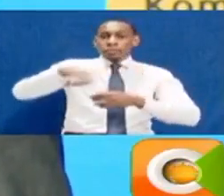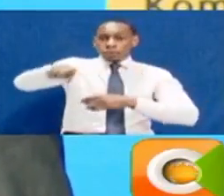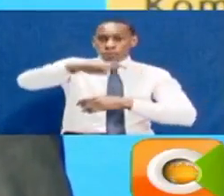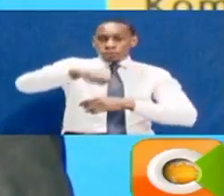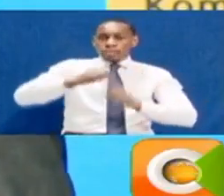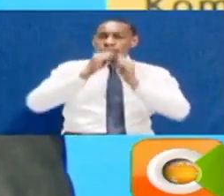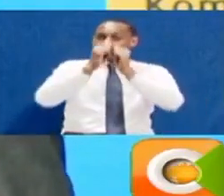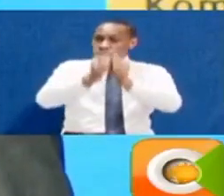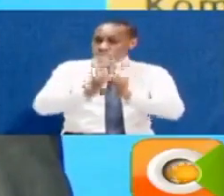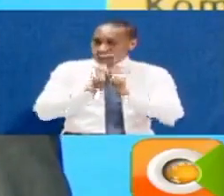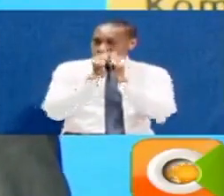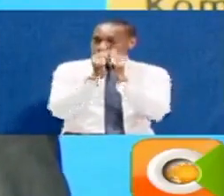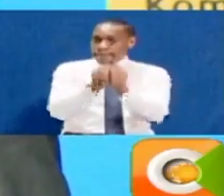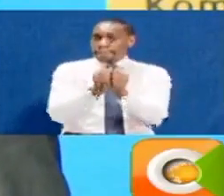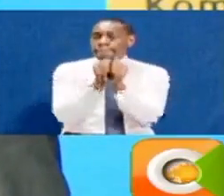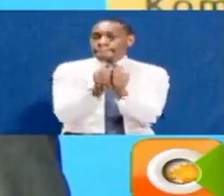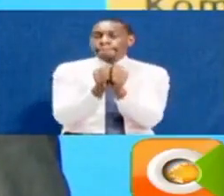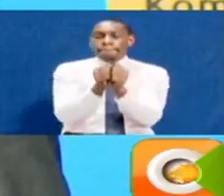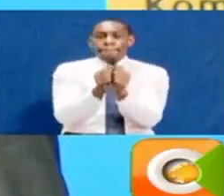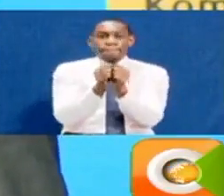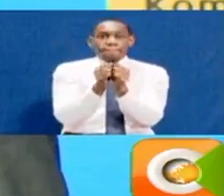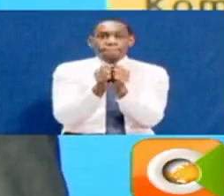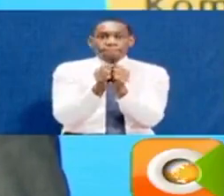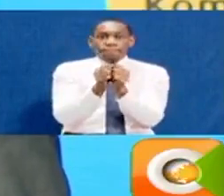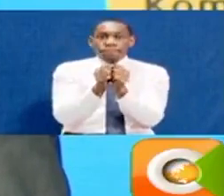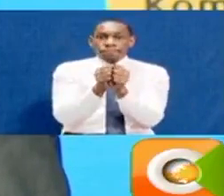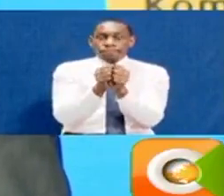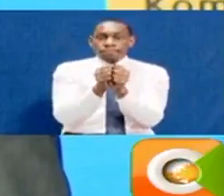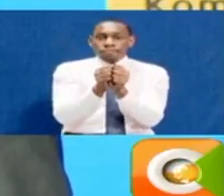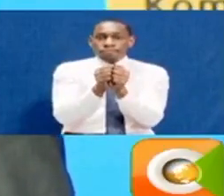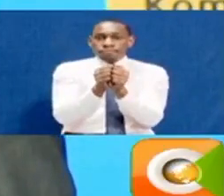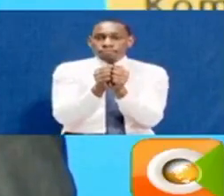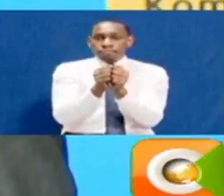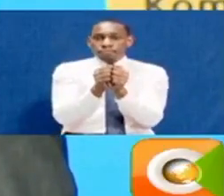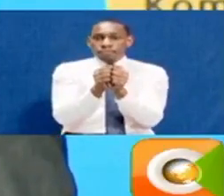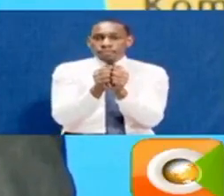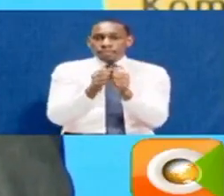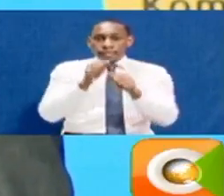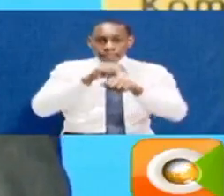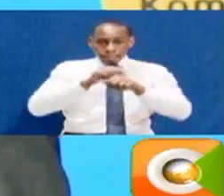together, as we